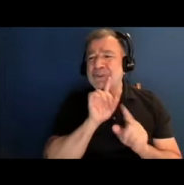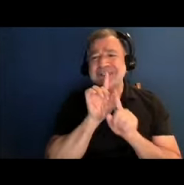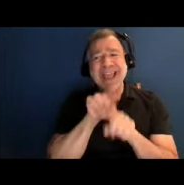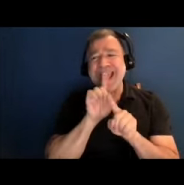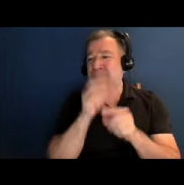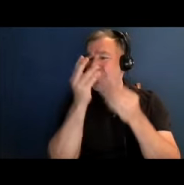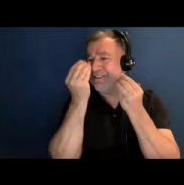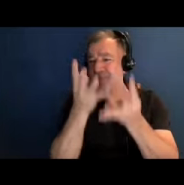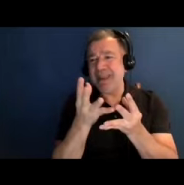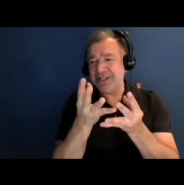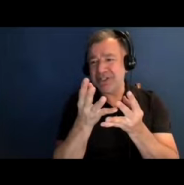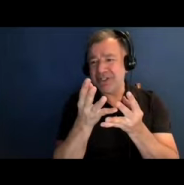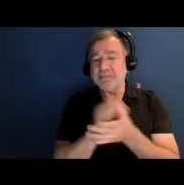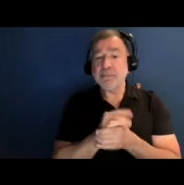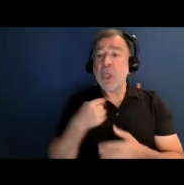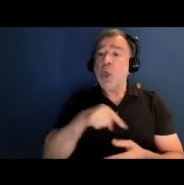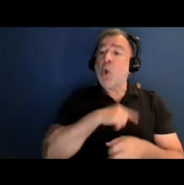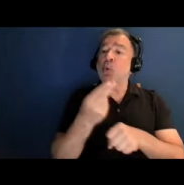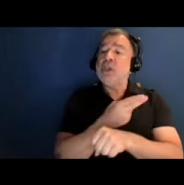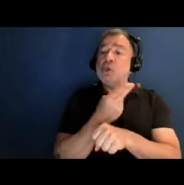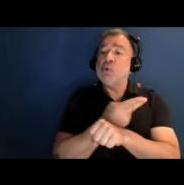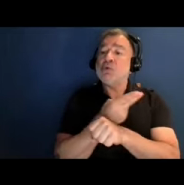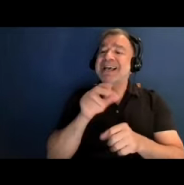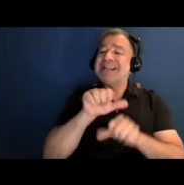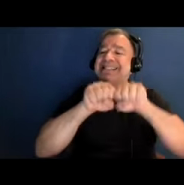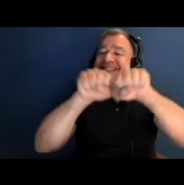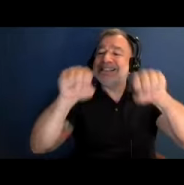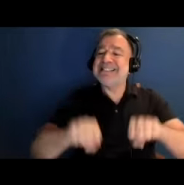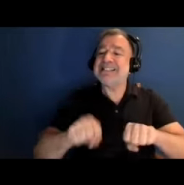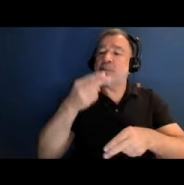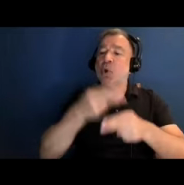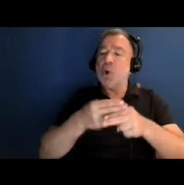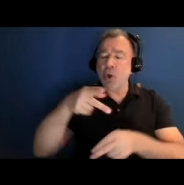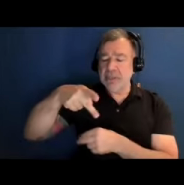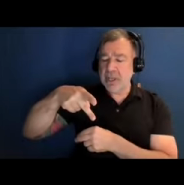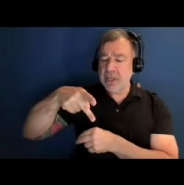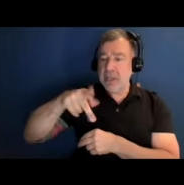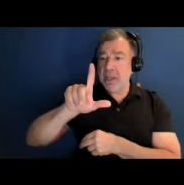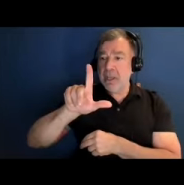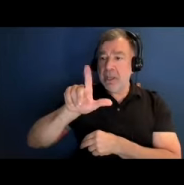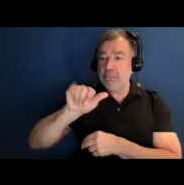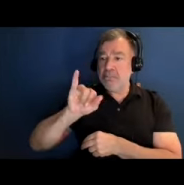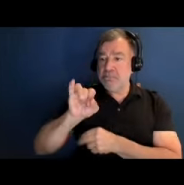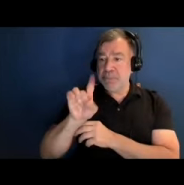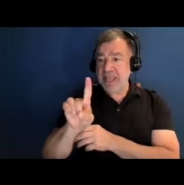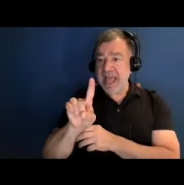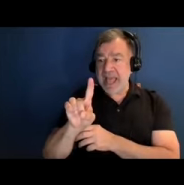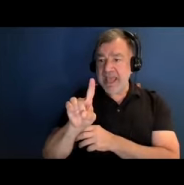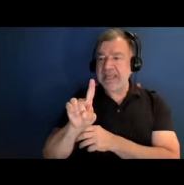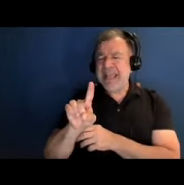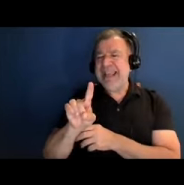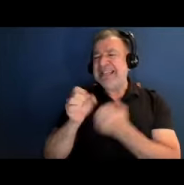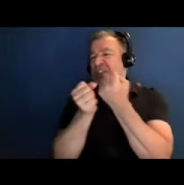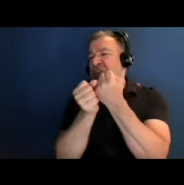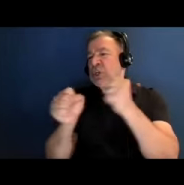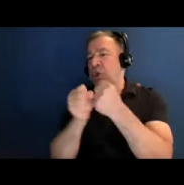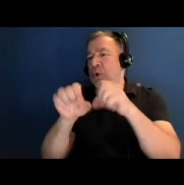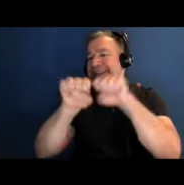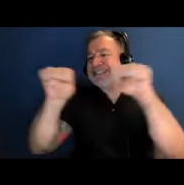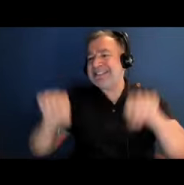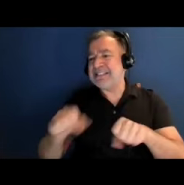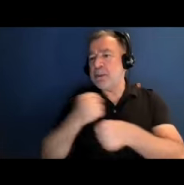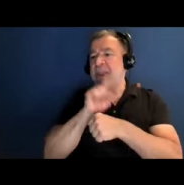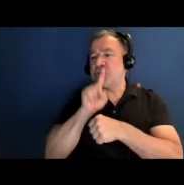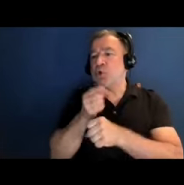answering. We use a system called Plaid. It's a third-party system that we use that's safe, secure, and it just makes sure that that person is